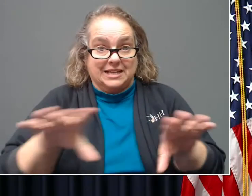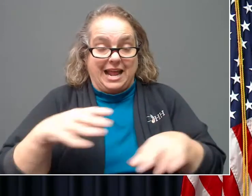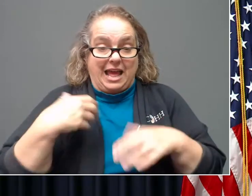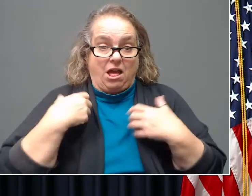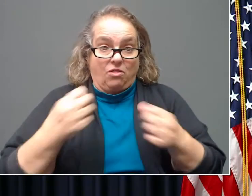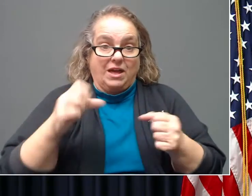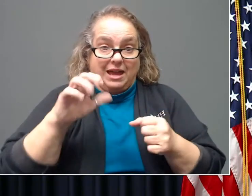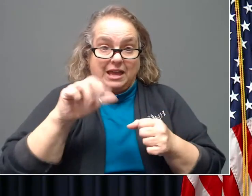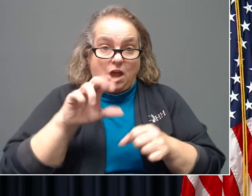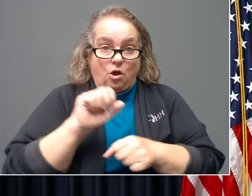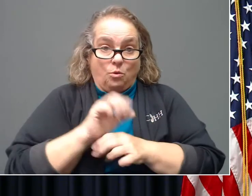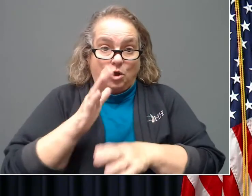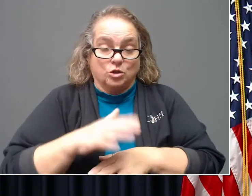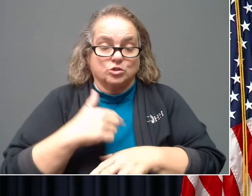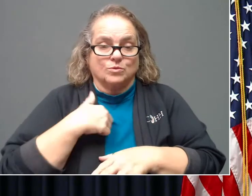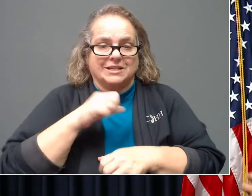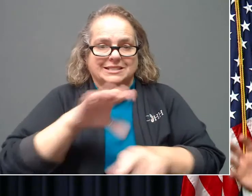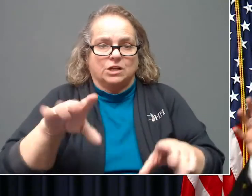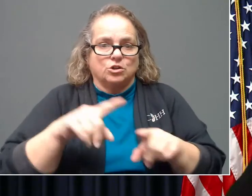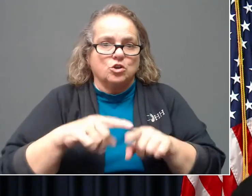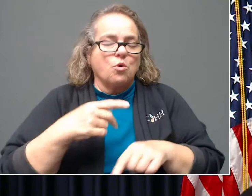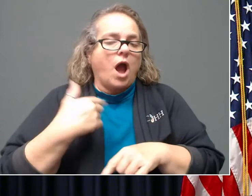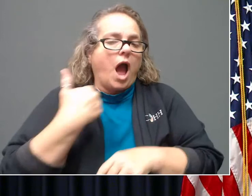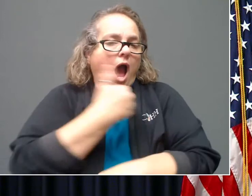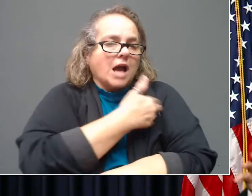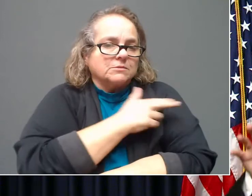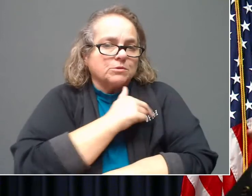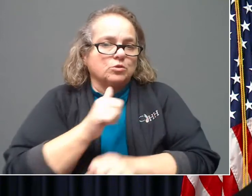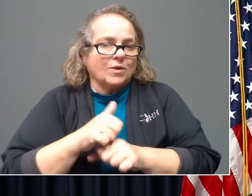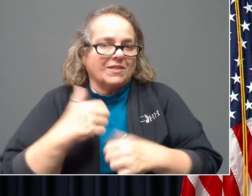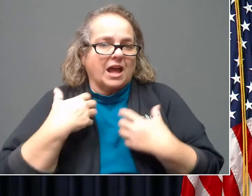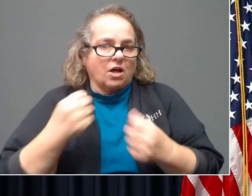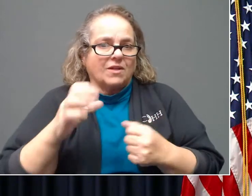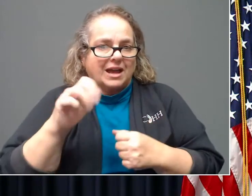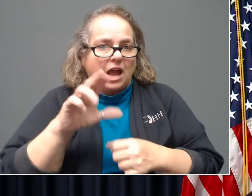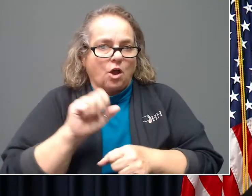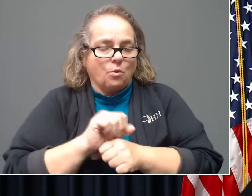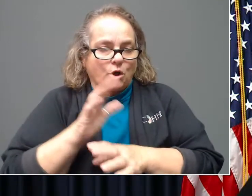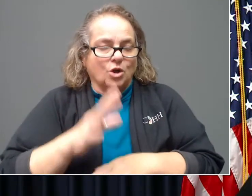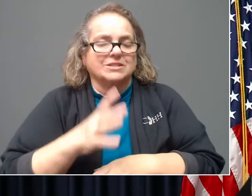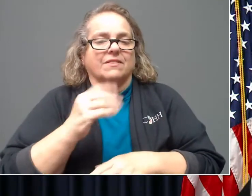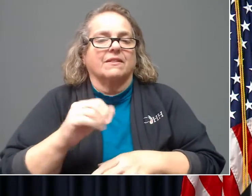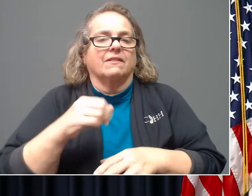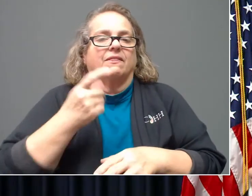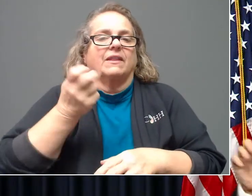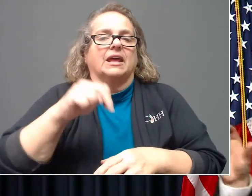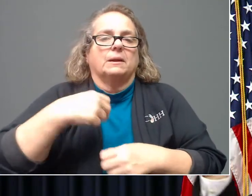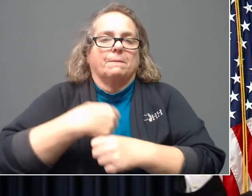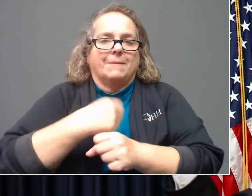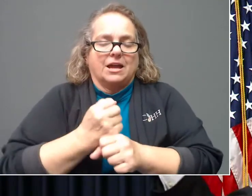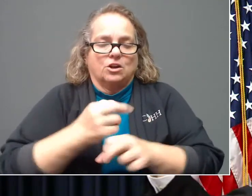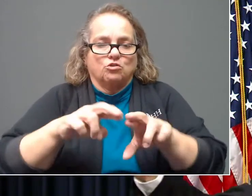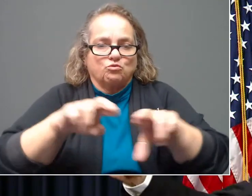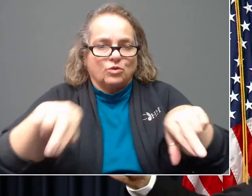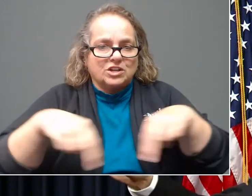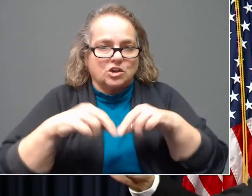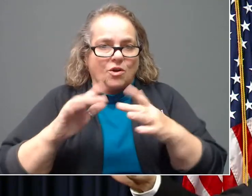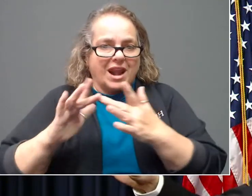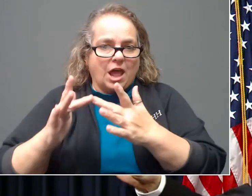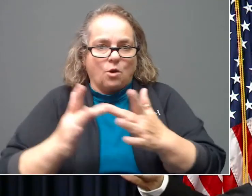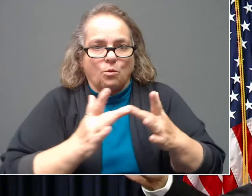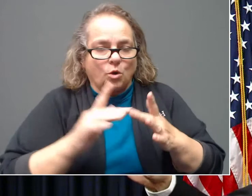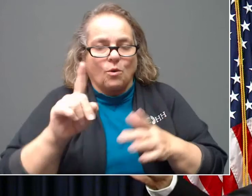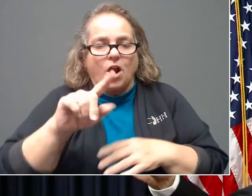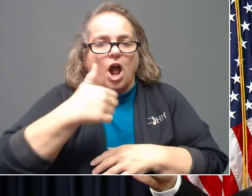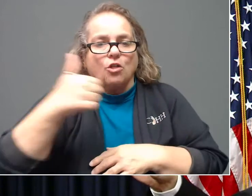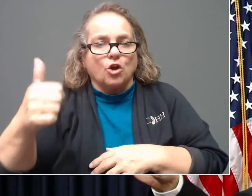it to hospitals with healthcare workers, and then created a regional network where other healthcare workers could get it. Long-term